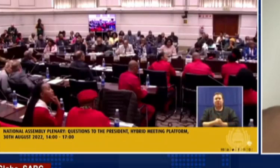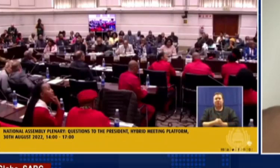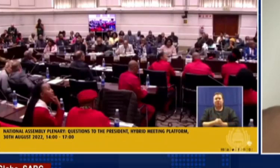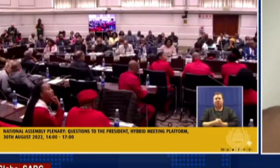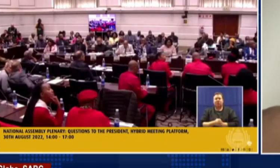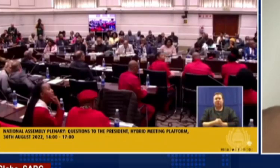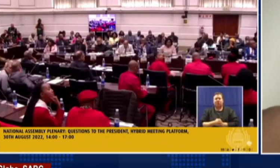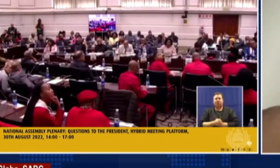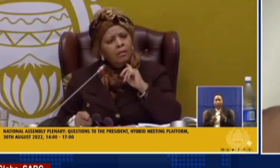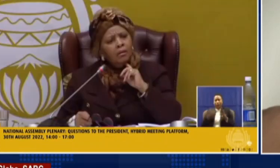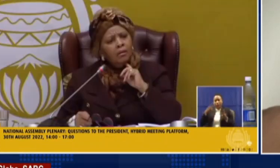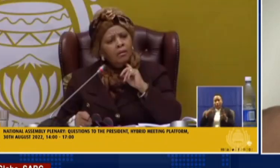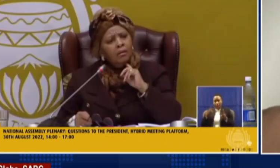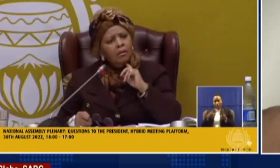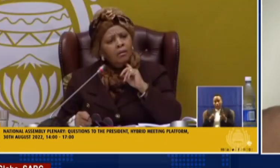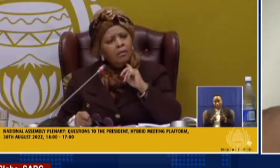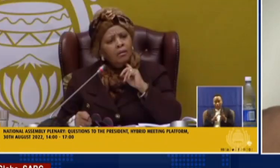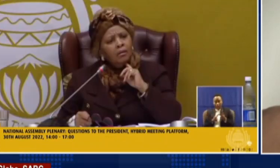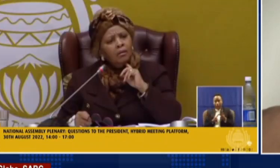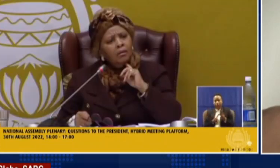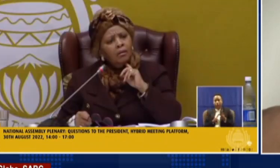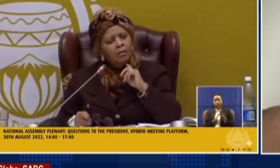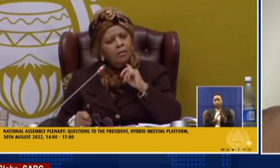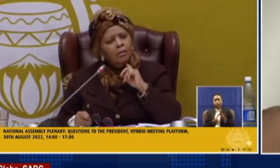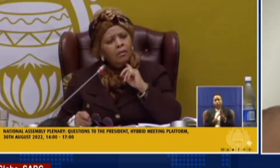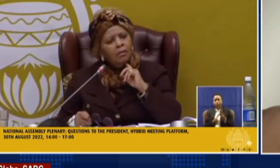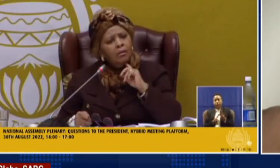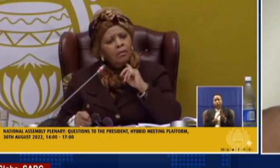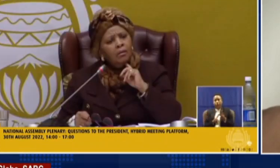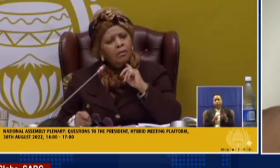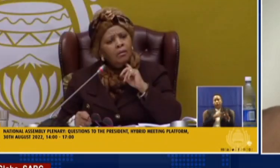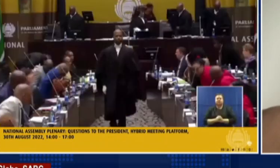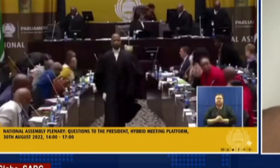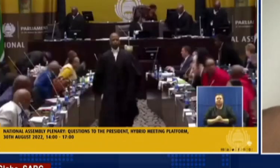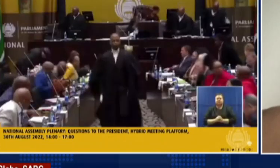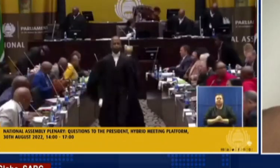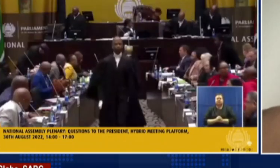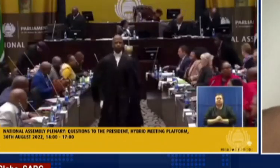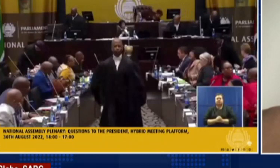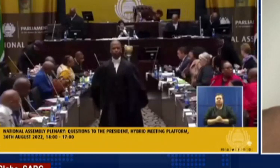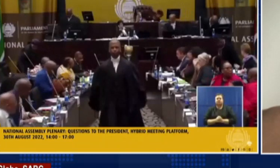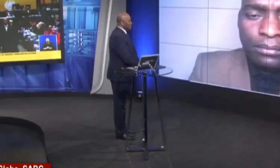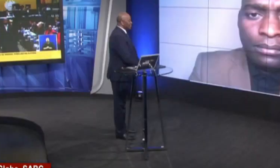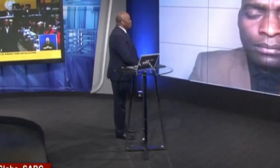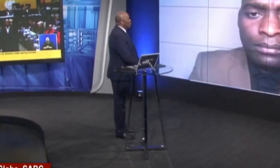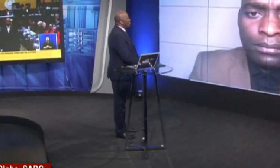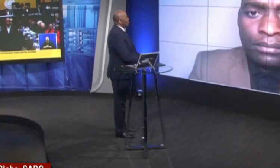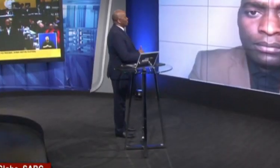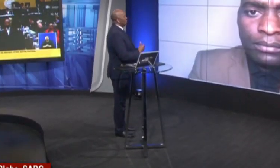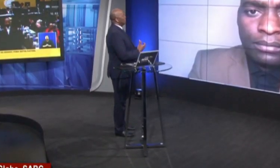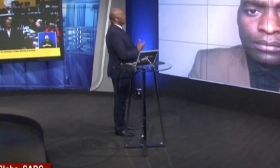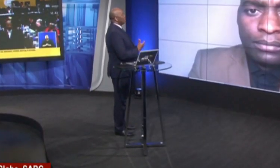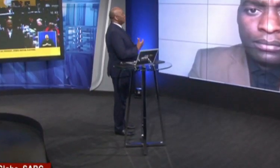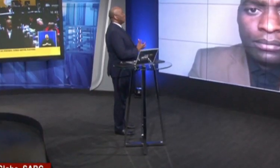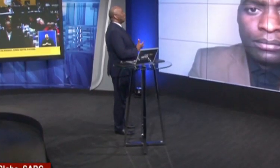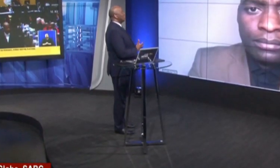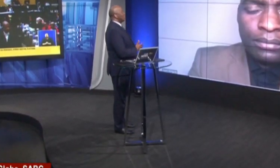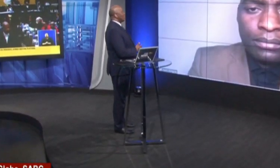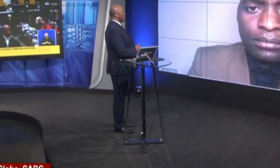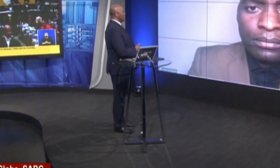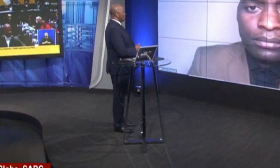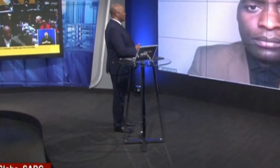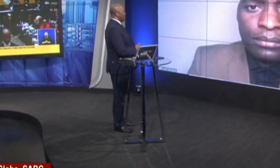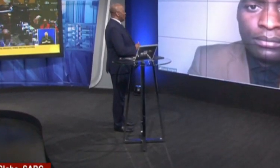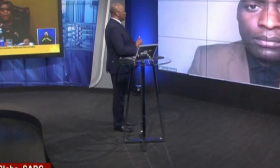actually undermine us as members of Parliament, we're not taking it lightly at all. Is it more a question of